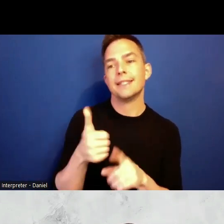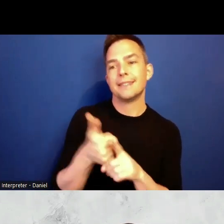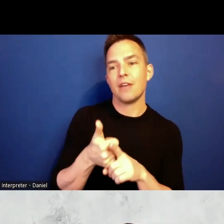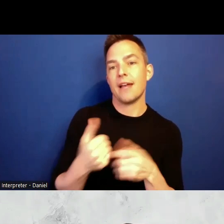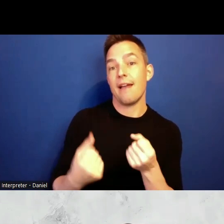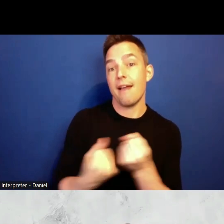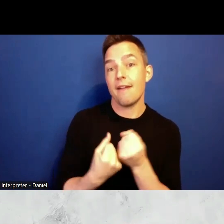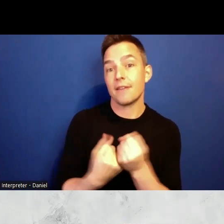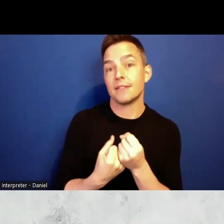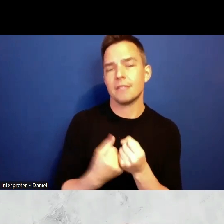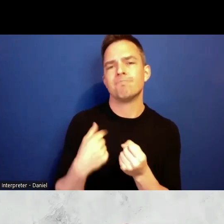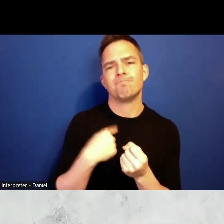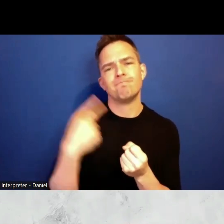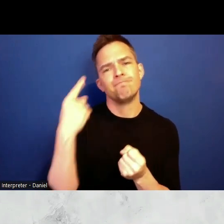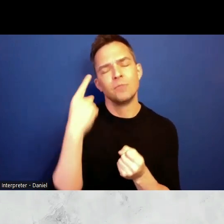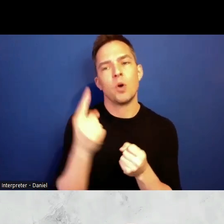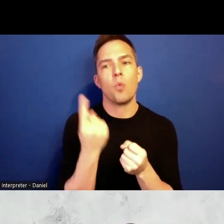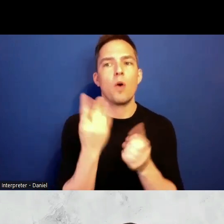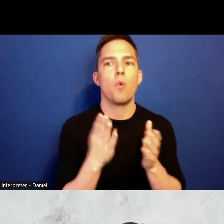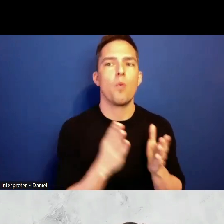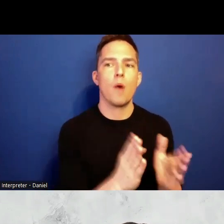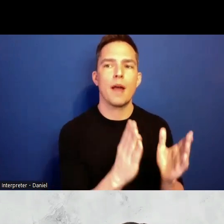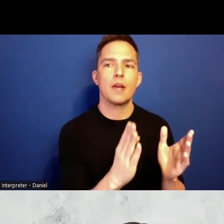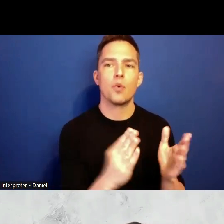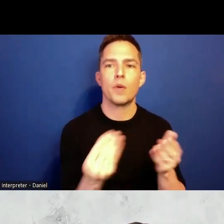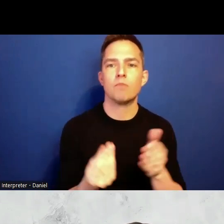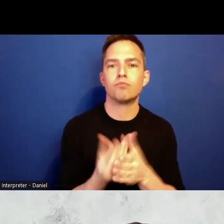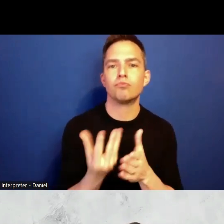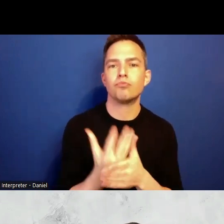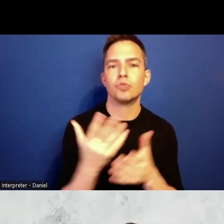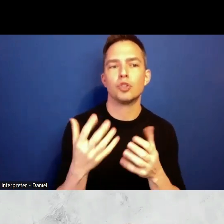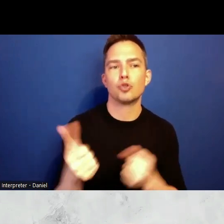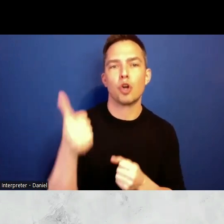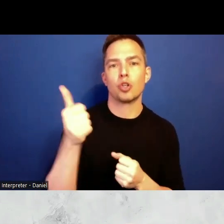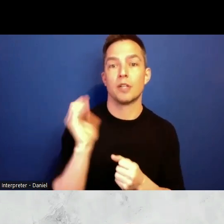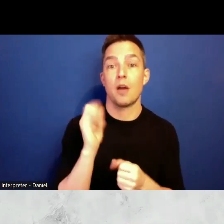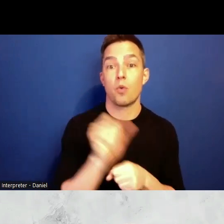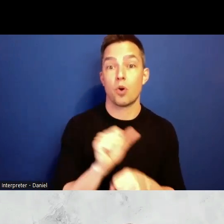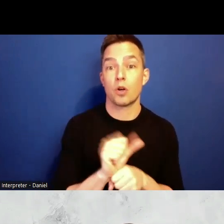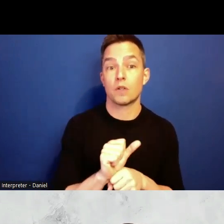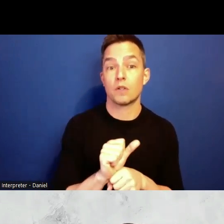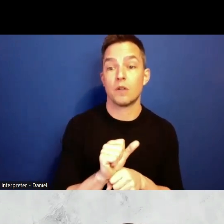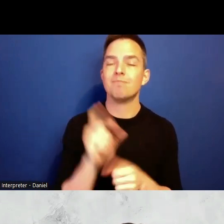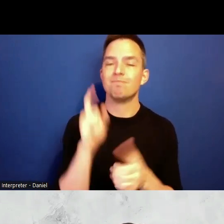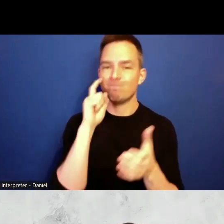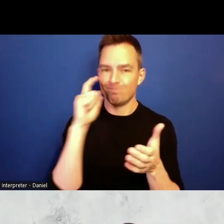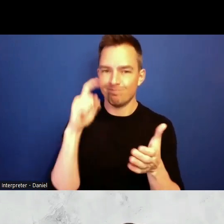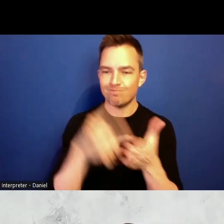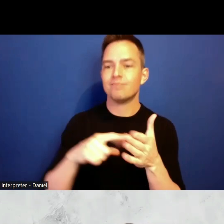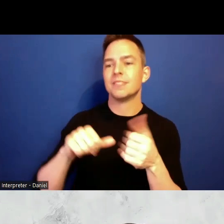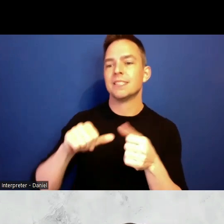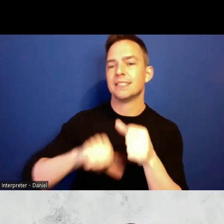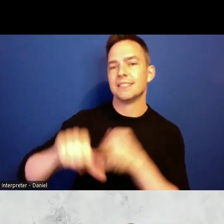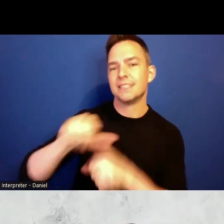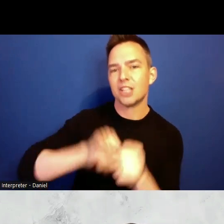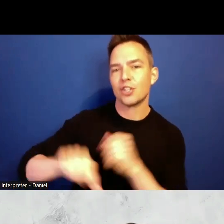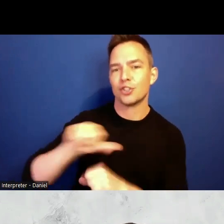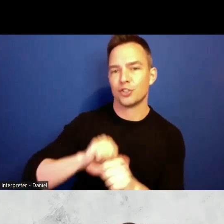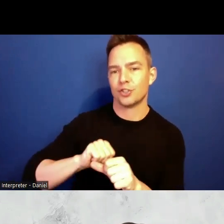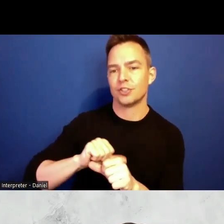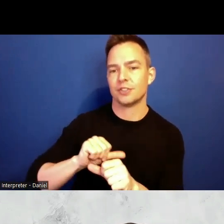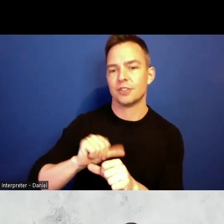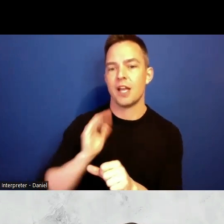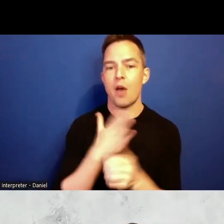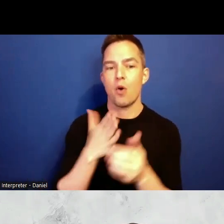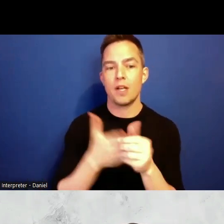self-advocacy, I think one of the ways that we grow stronger in our work is by recognizing one another in our